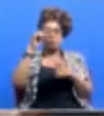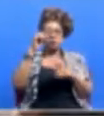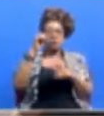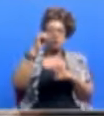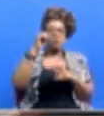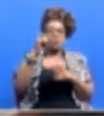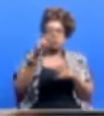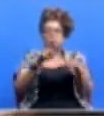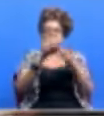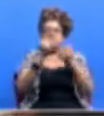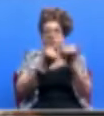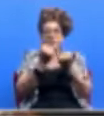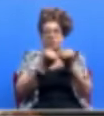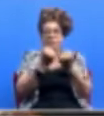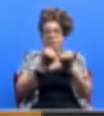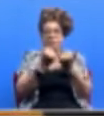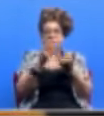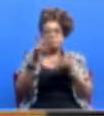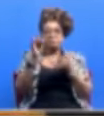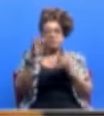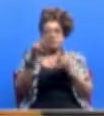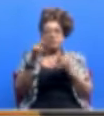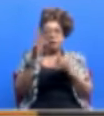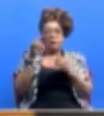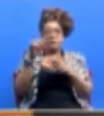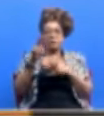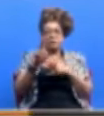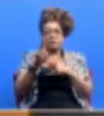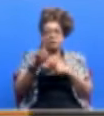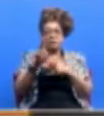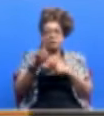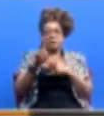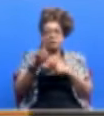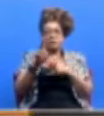Mombasa on Saturday. Kevin Mutai, NTV in Kwale County.